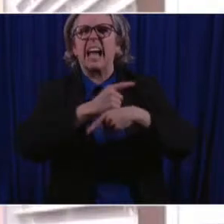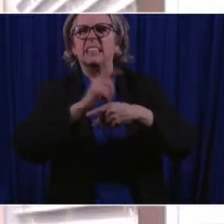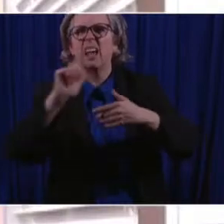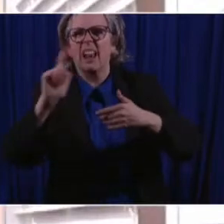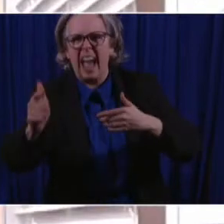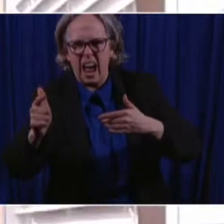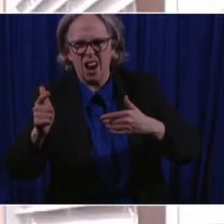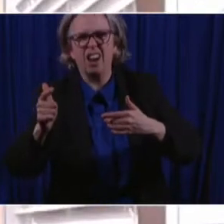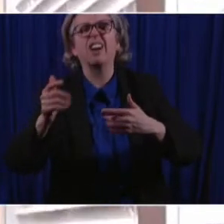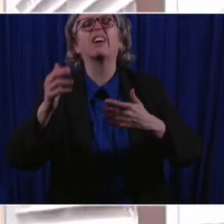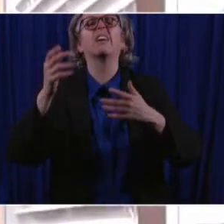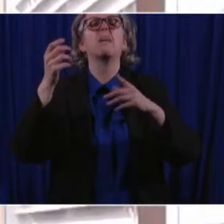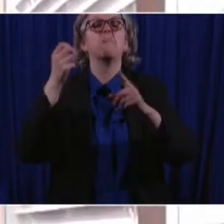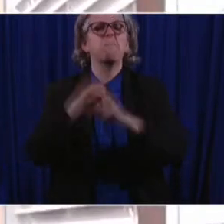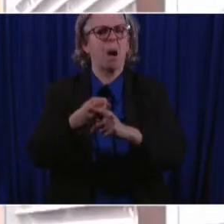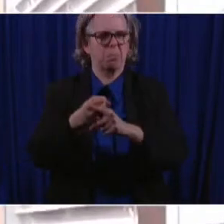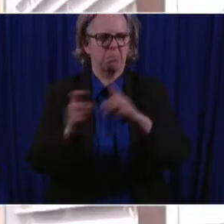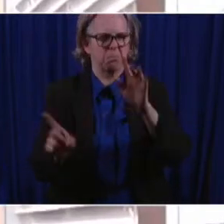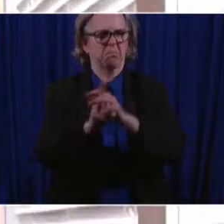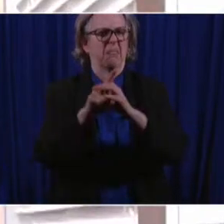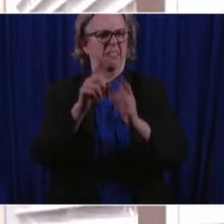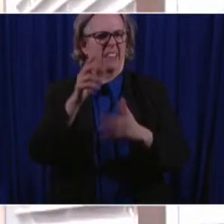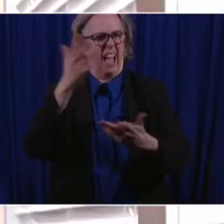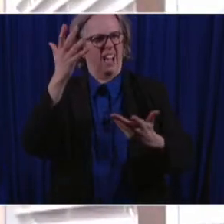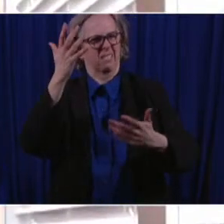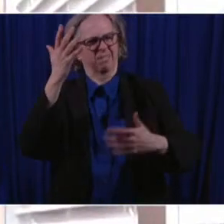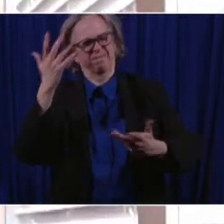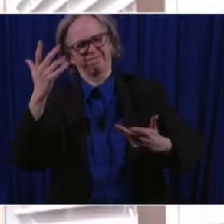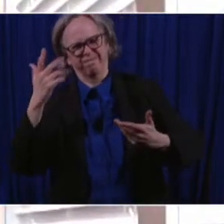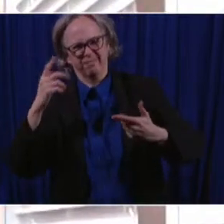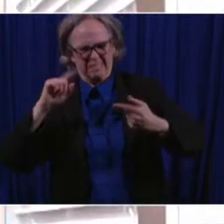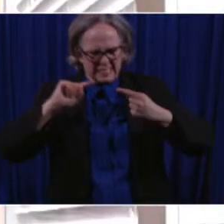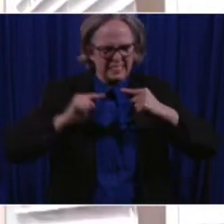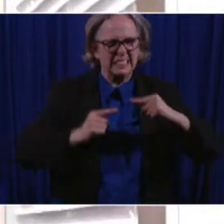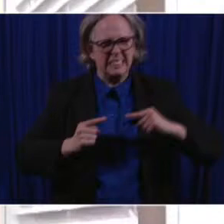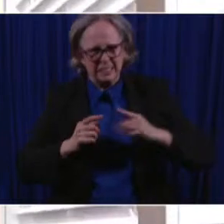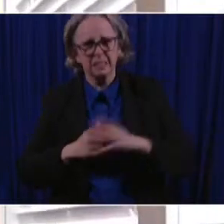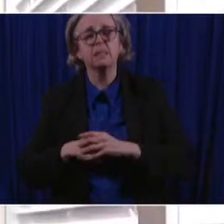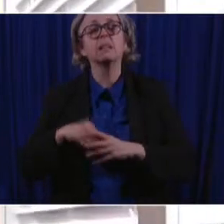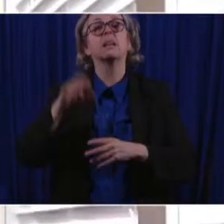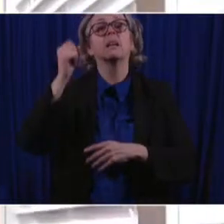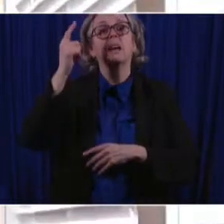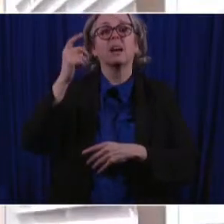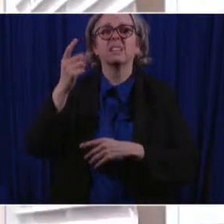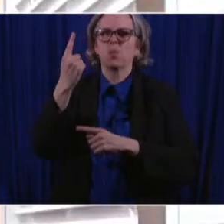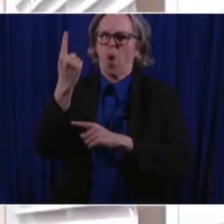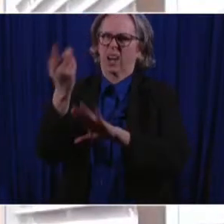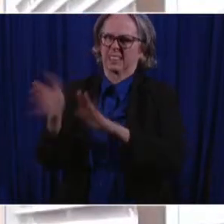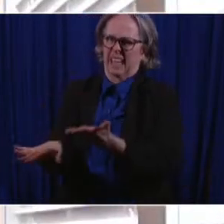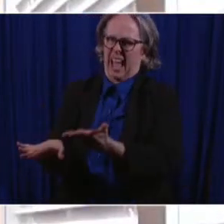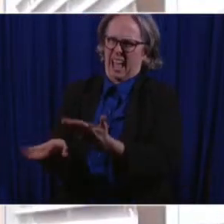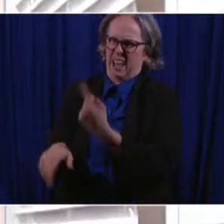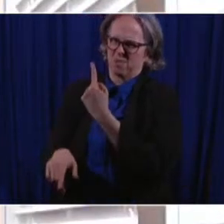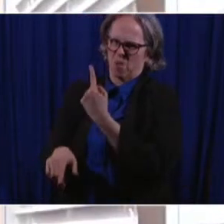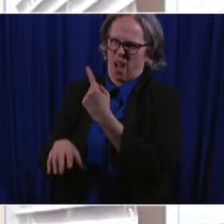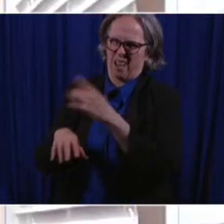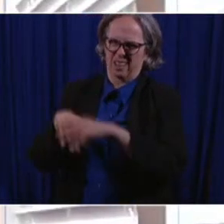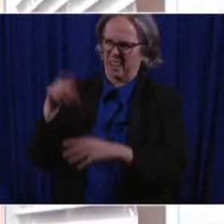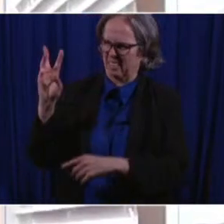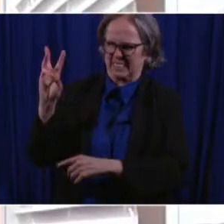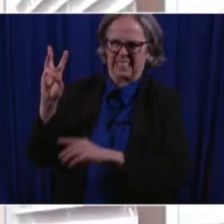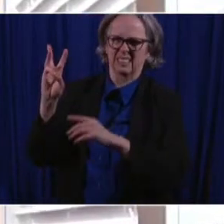robust afternoon discussion, the panel decided they needed more time to assess the data and to allow more